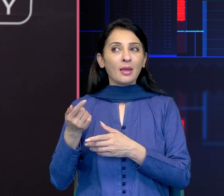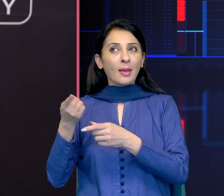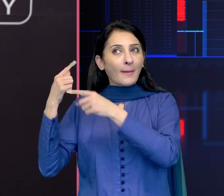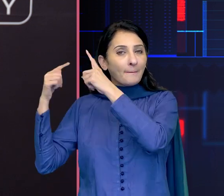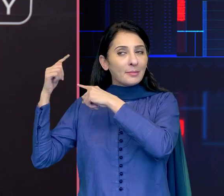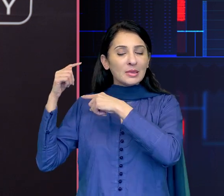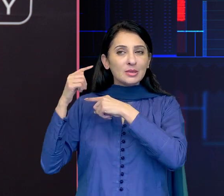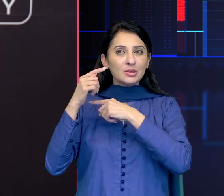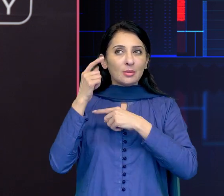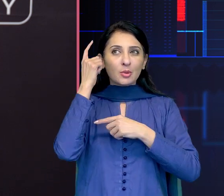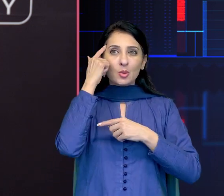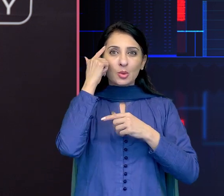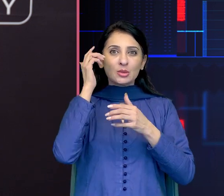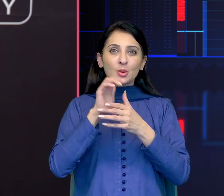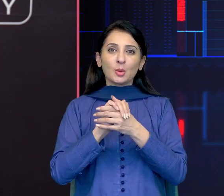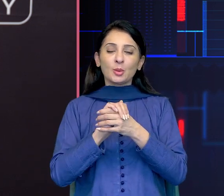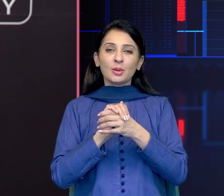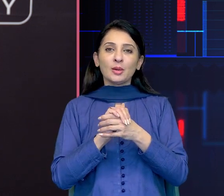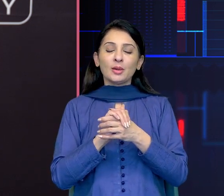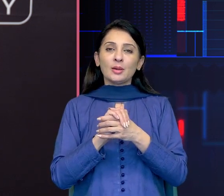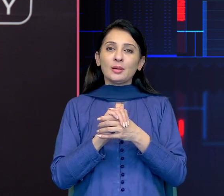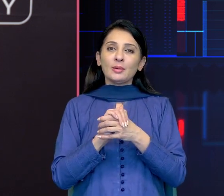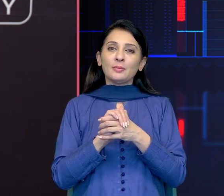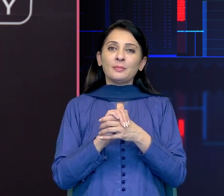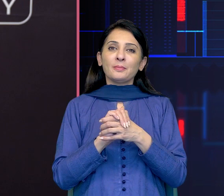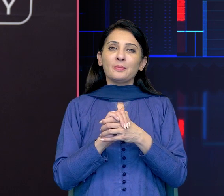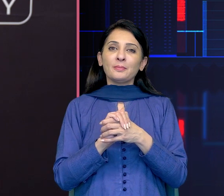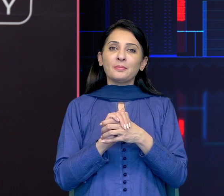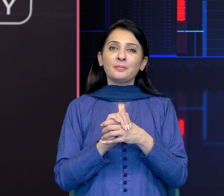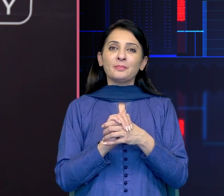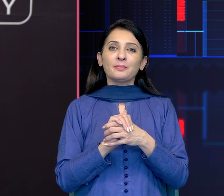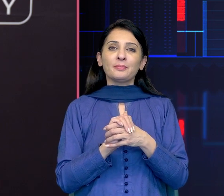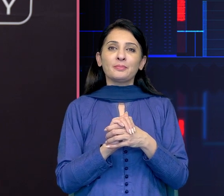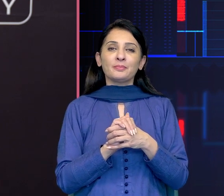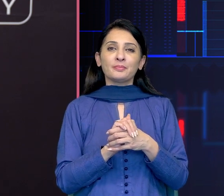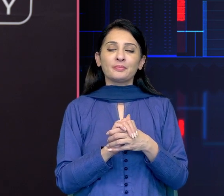Nepal. These are the details which